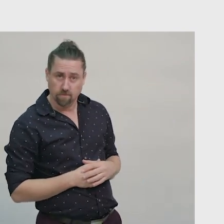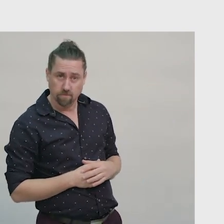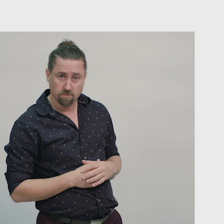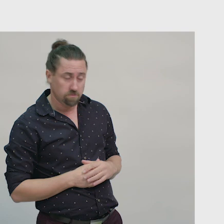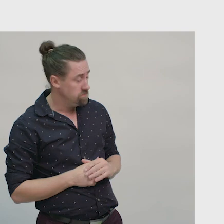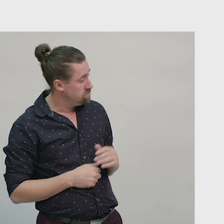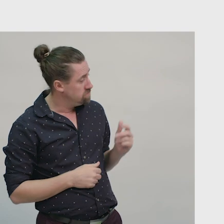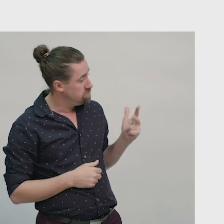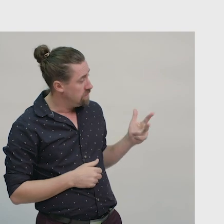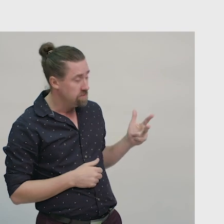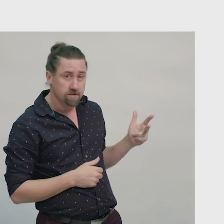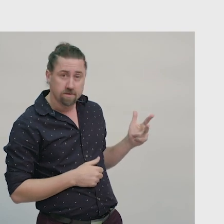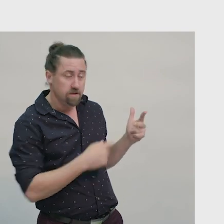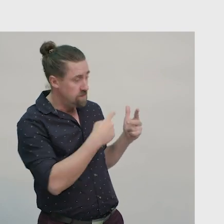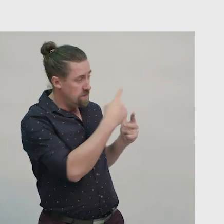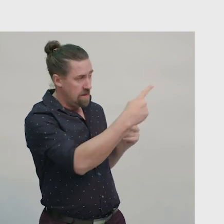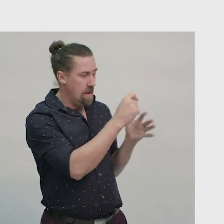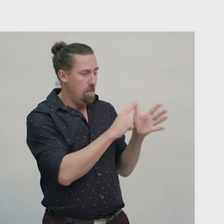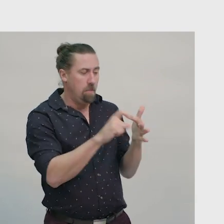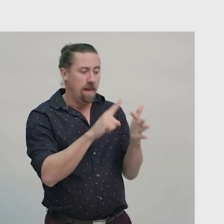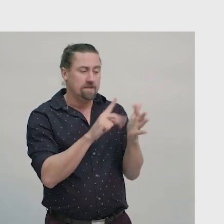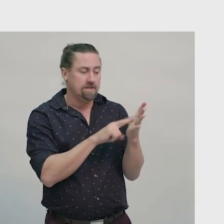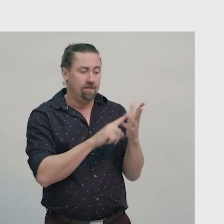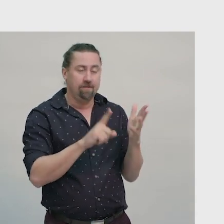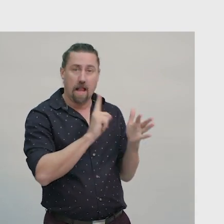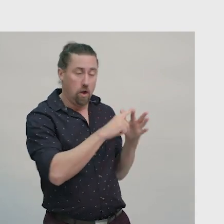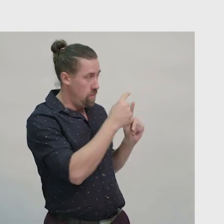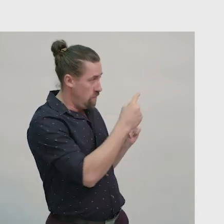Then, we split it using place value parts.